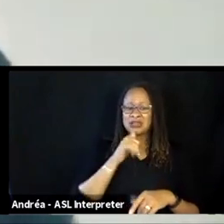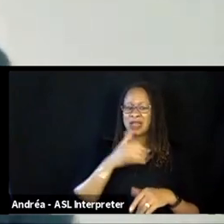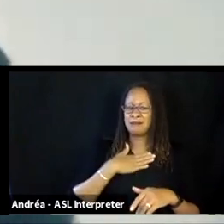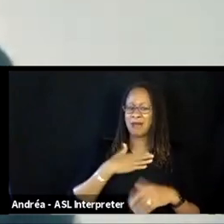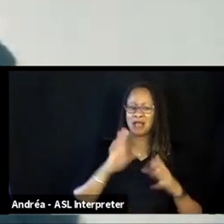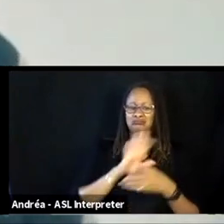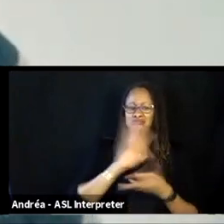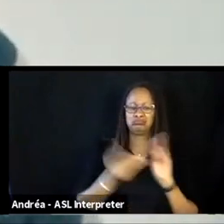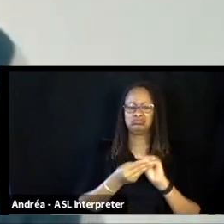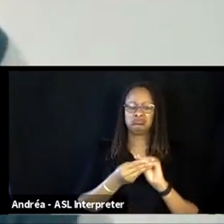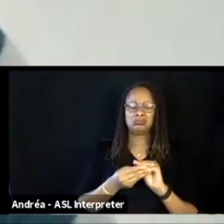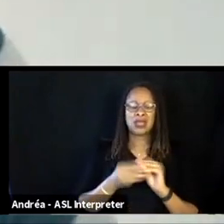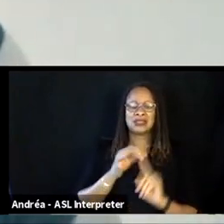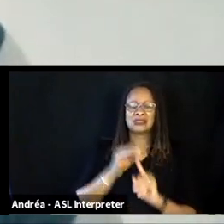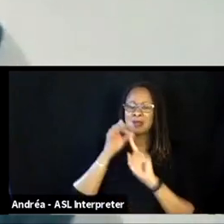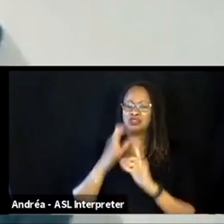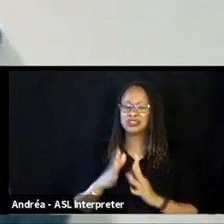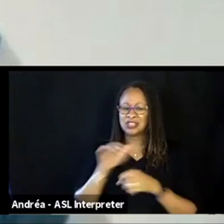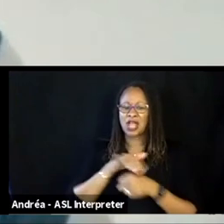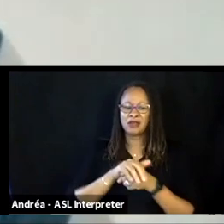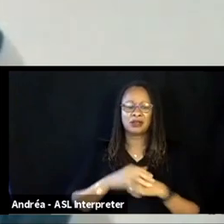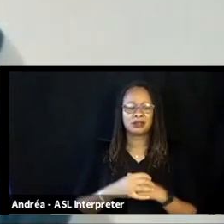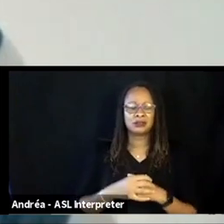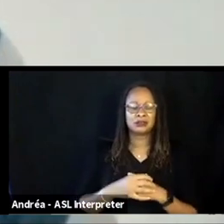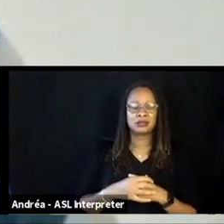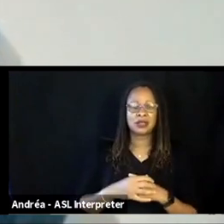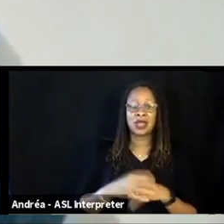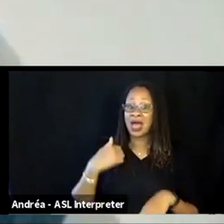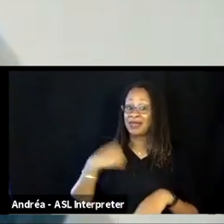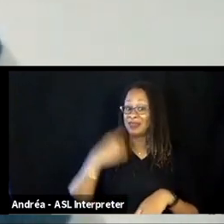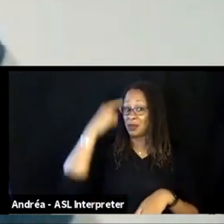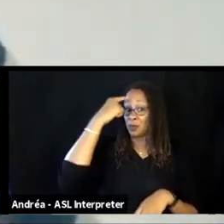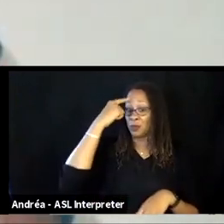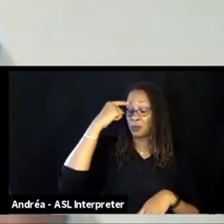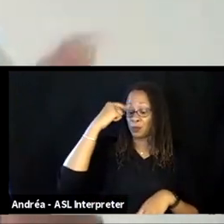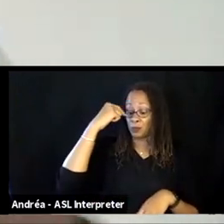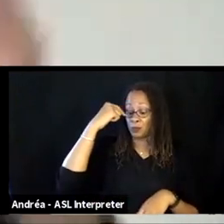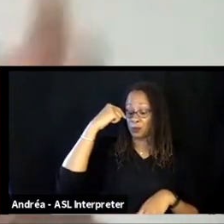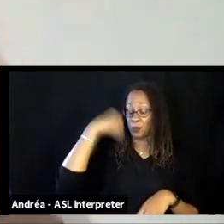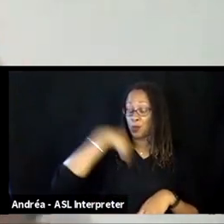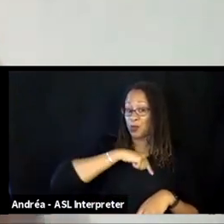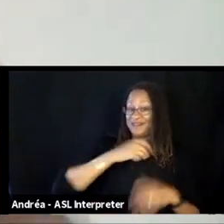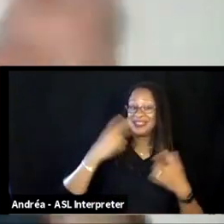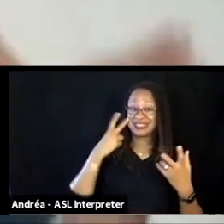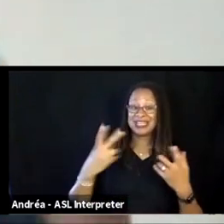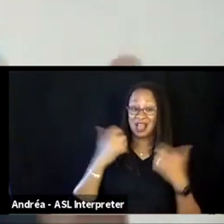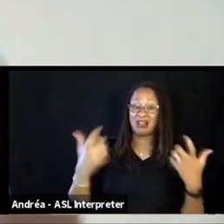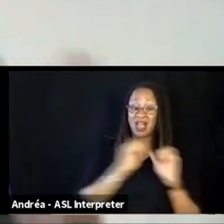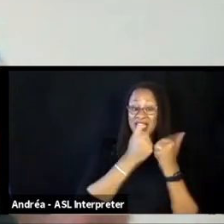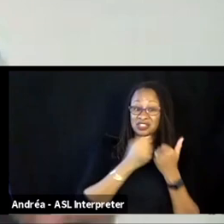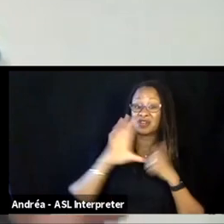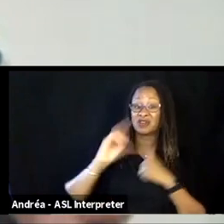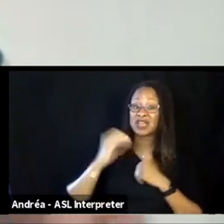total specialist area. But yeah, I think we've seen a lot of agencies or companies who have kind